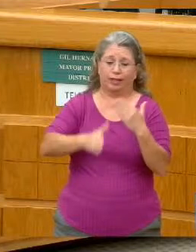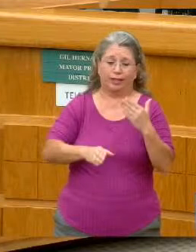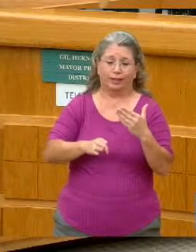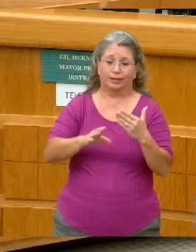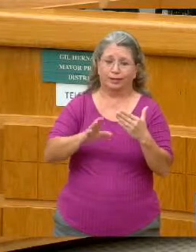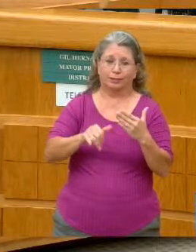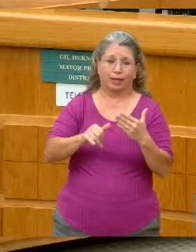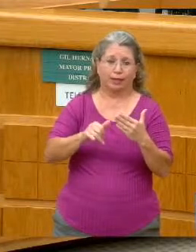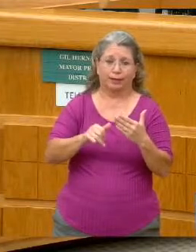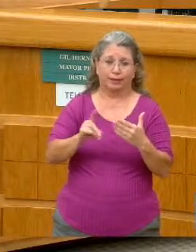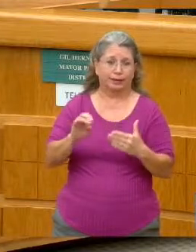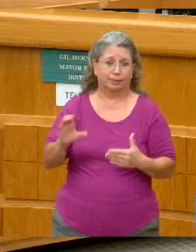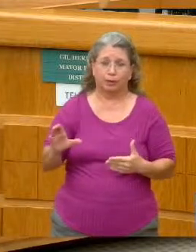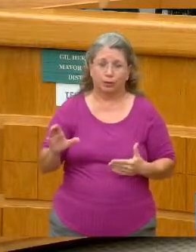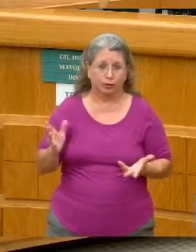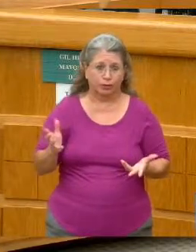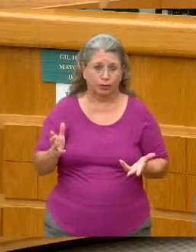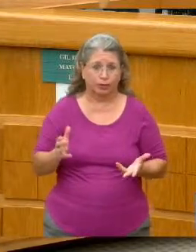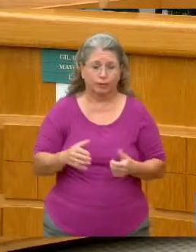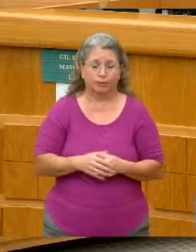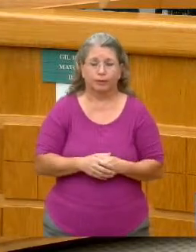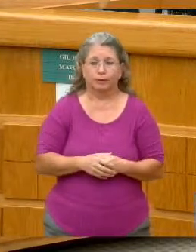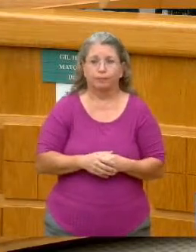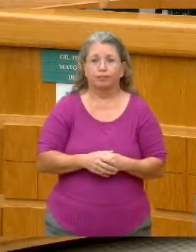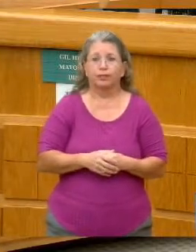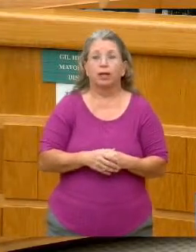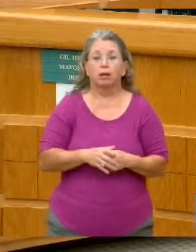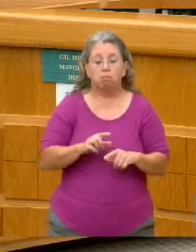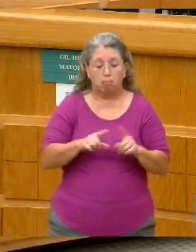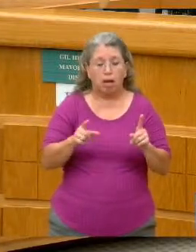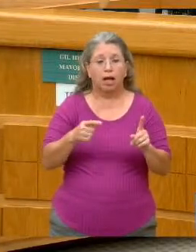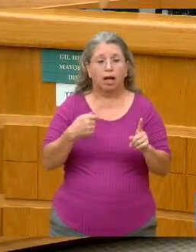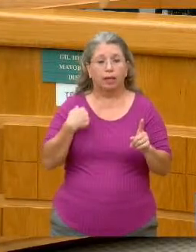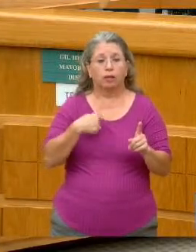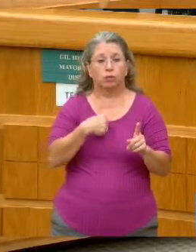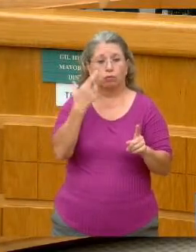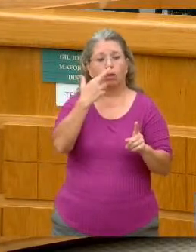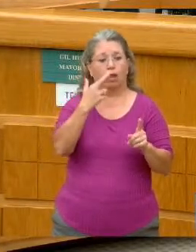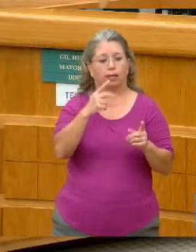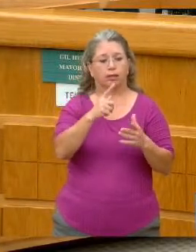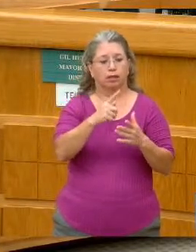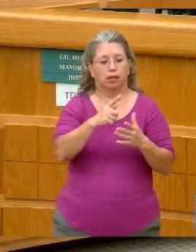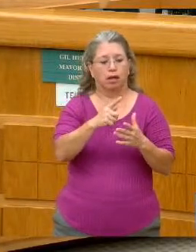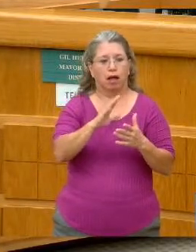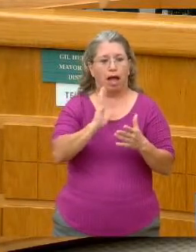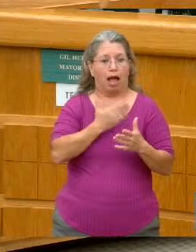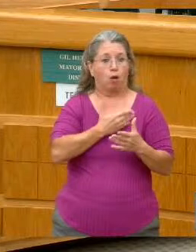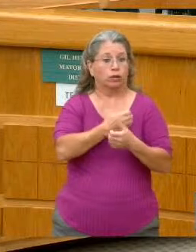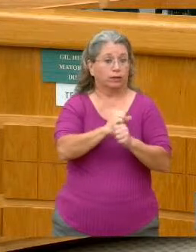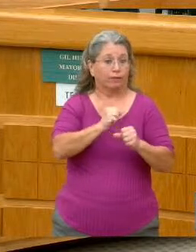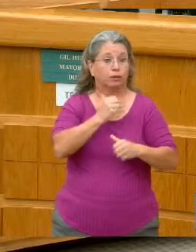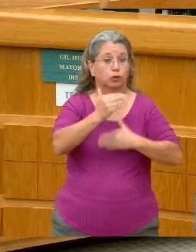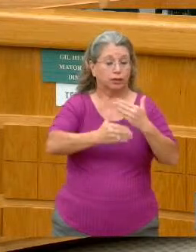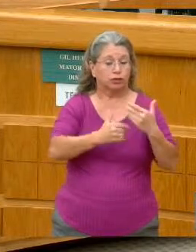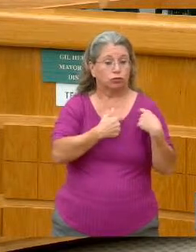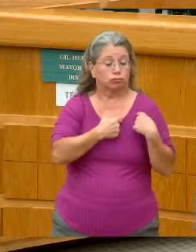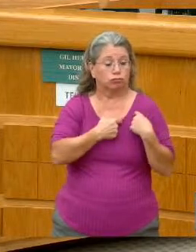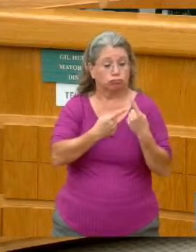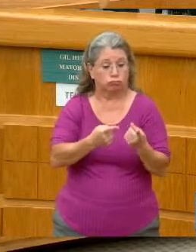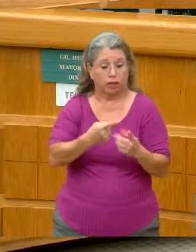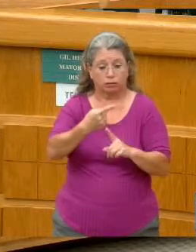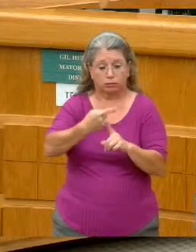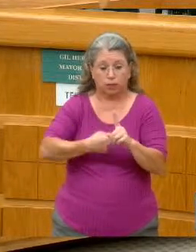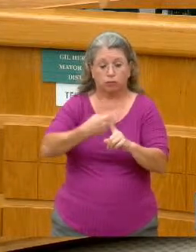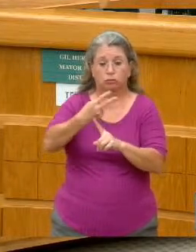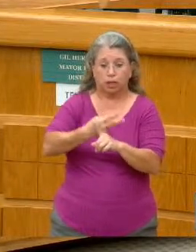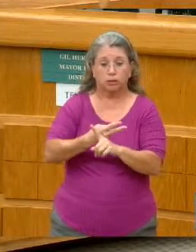we've shown that what we've done over the past month or so, or 2 months, can really help to decrease COVID-19. And